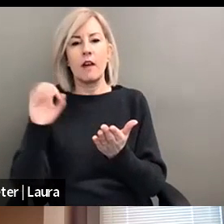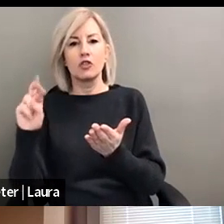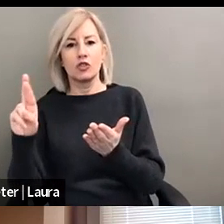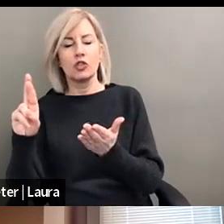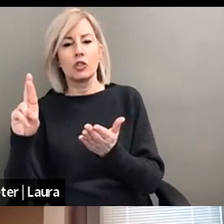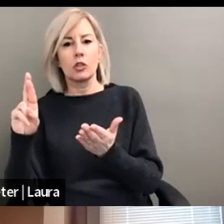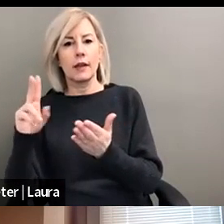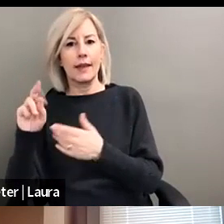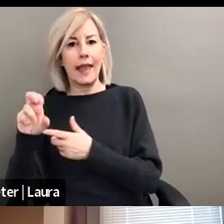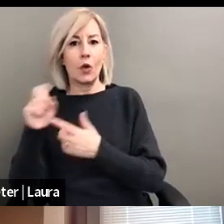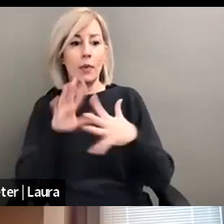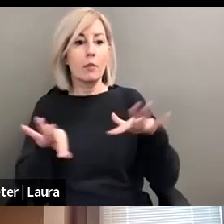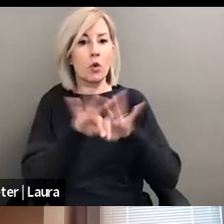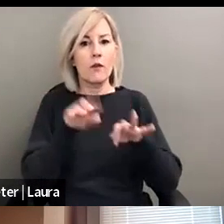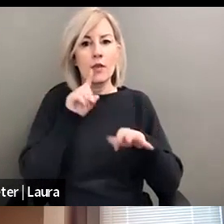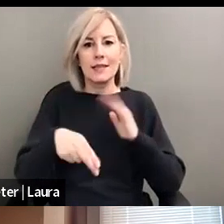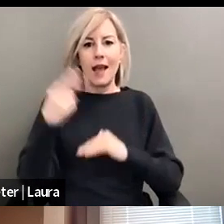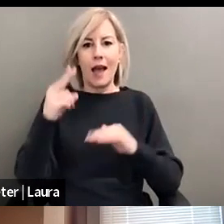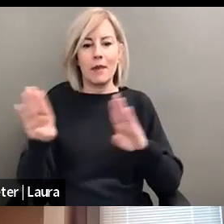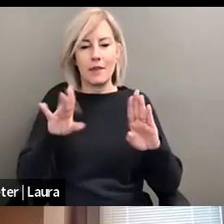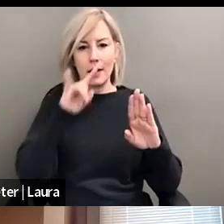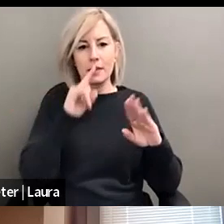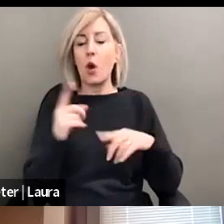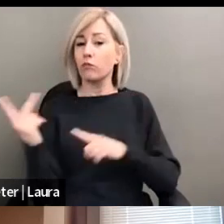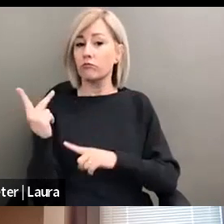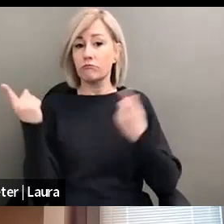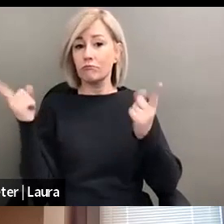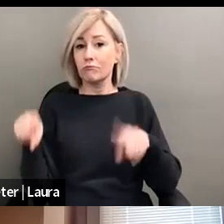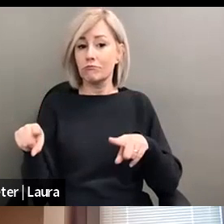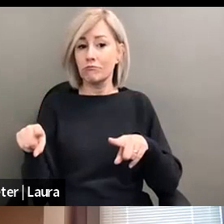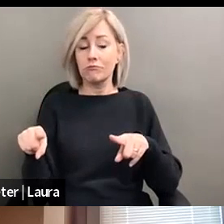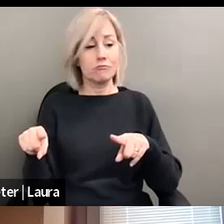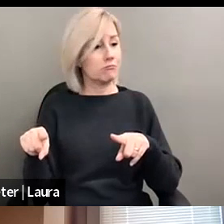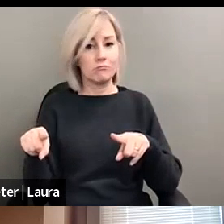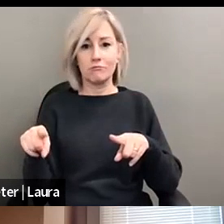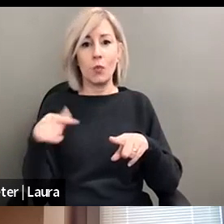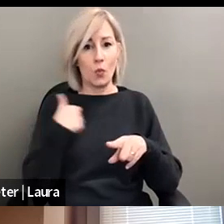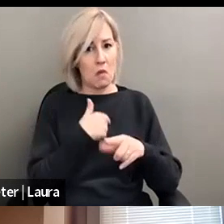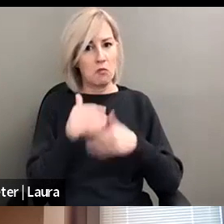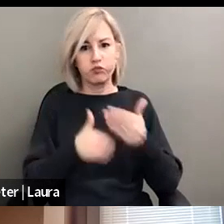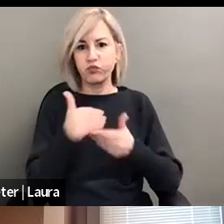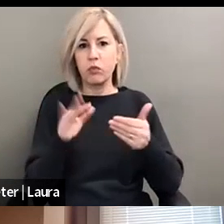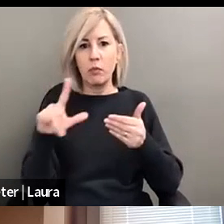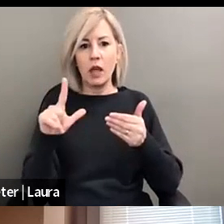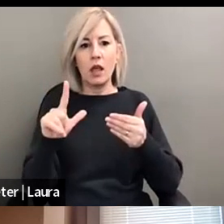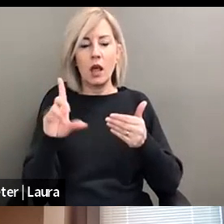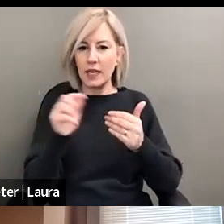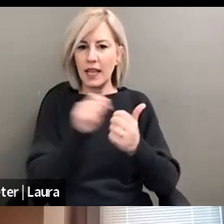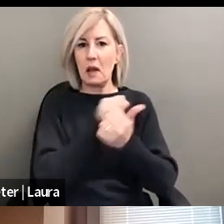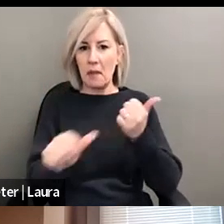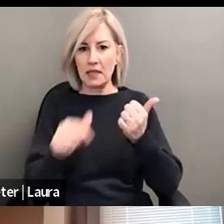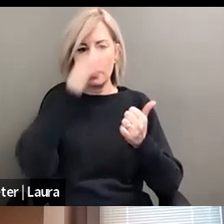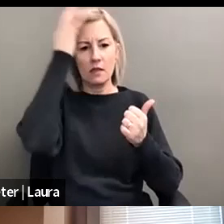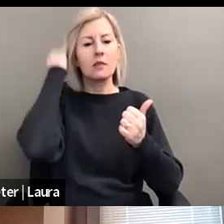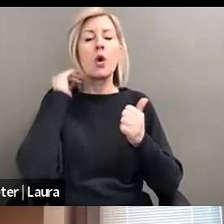very important for these high behavior kids. So he and I agreed, and man, we were going to do that bill. And so we did it and we got it through. So